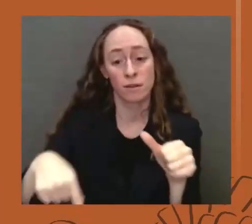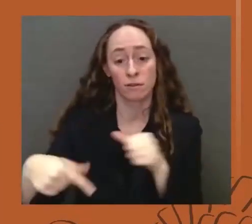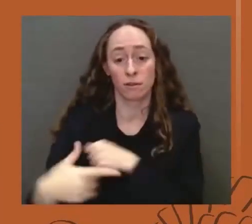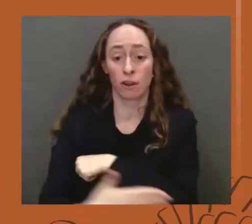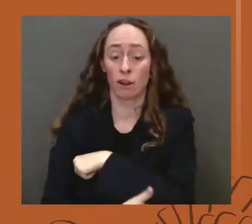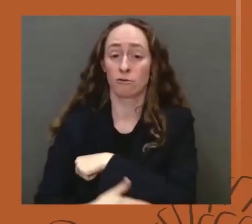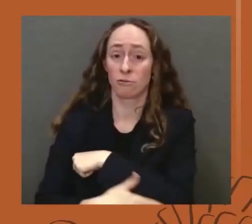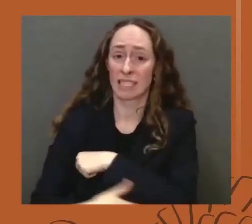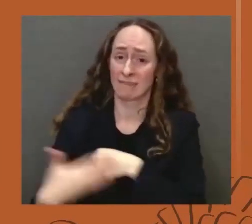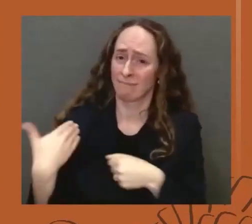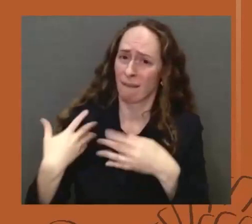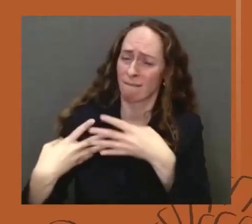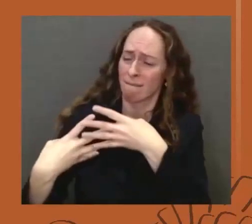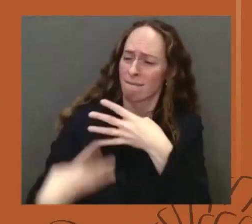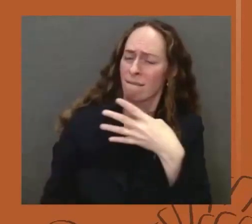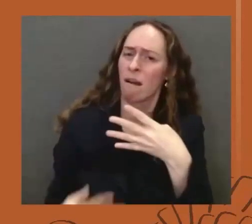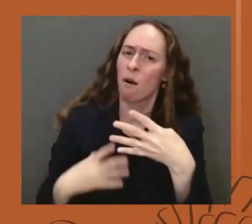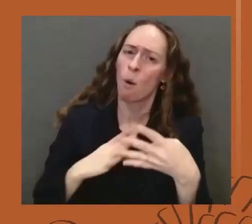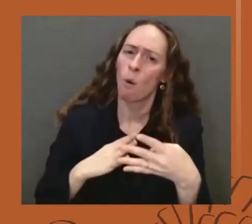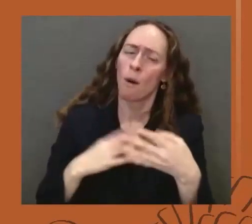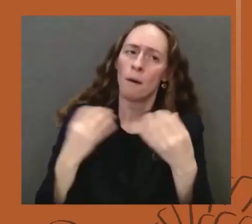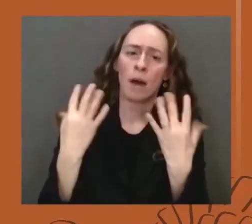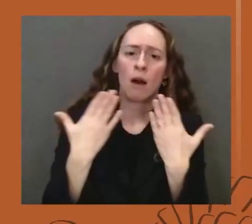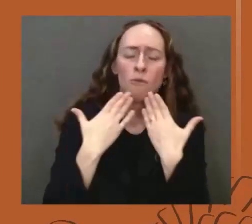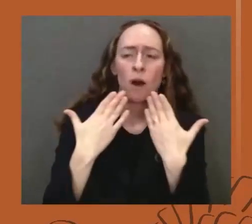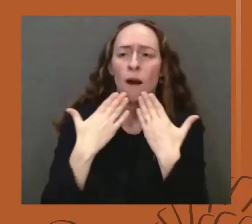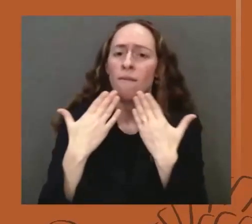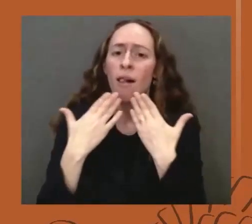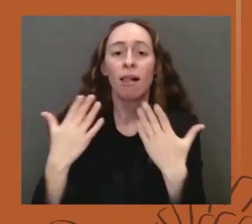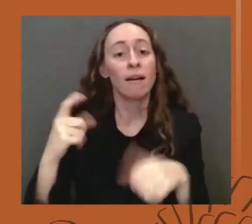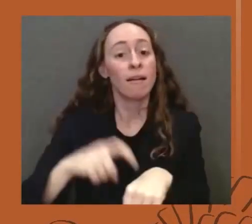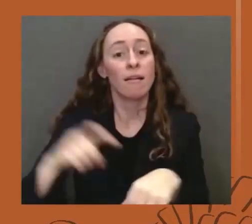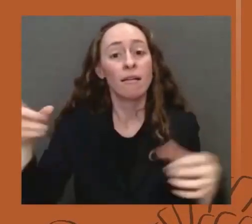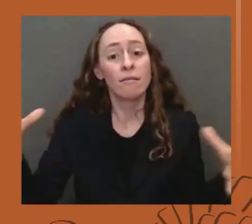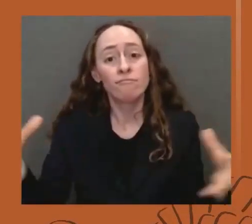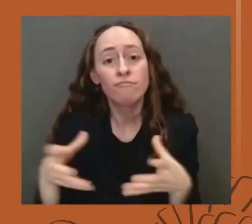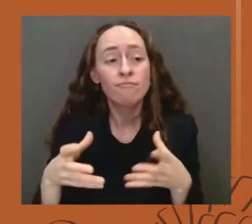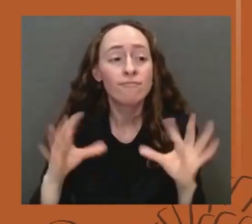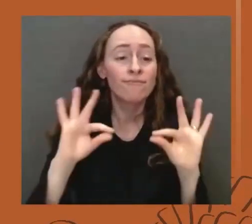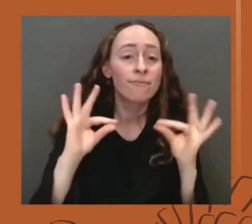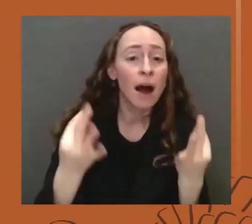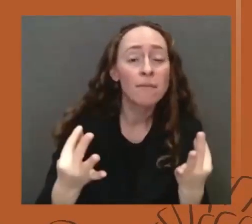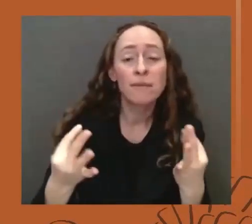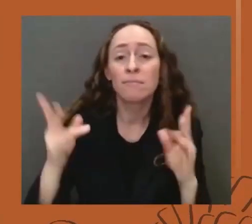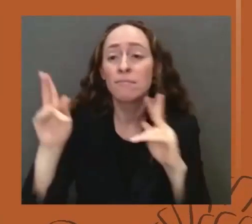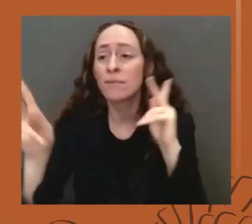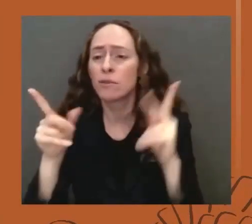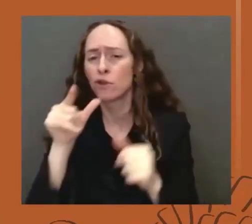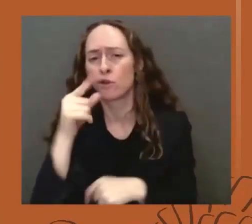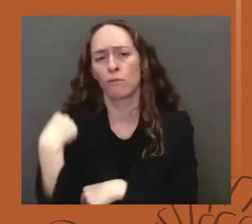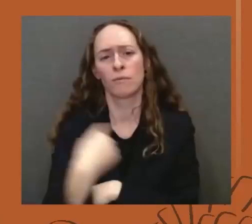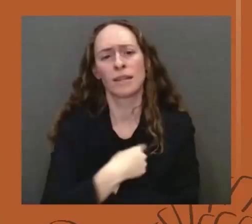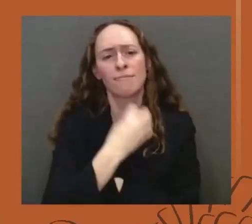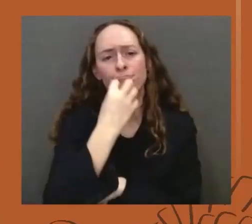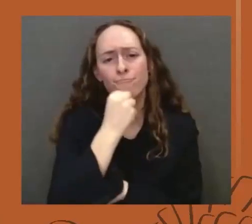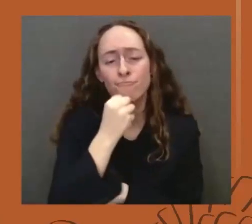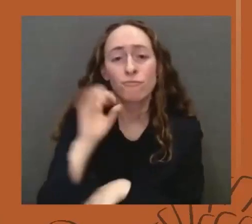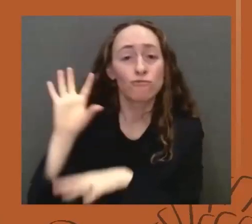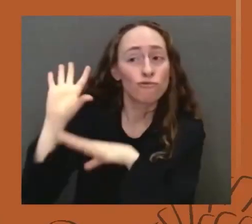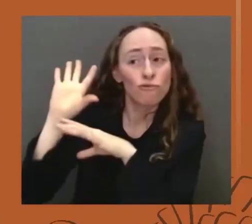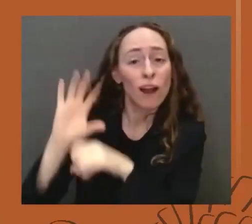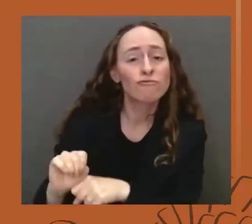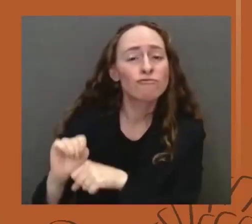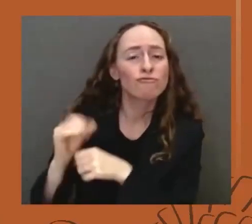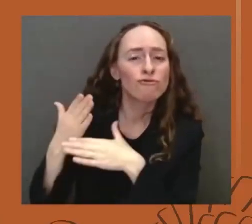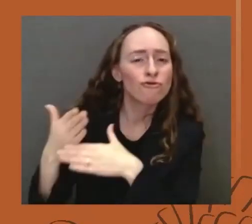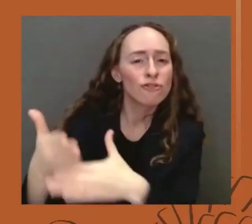we love and the traditions that each of us have built up on our own families. We'll also think about the loved ones we lost, including